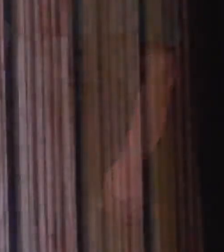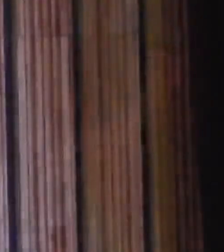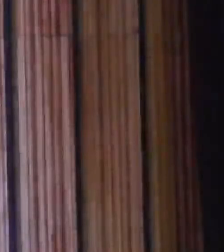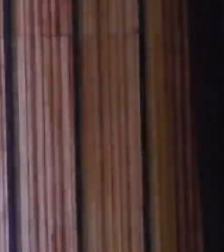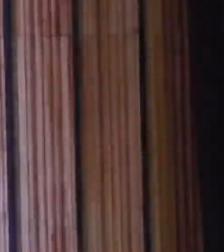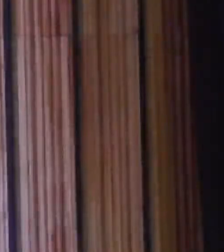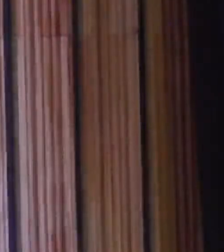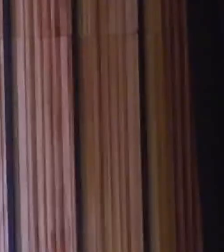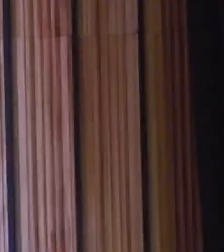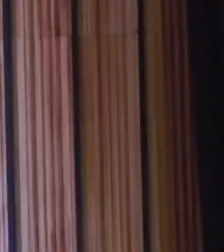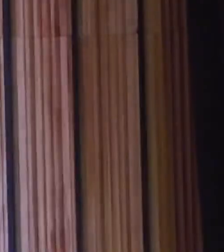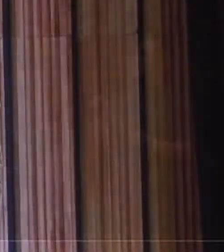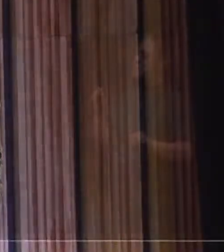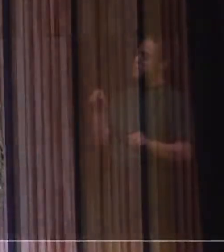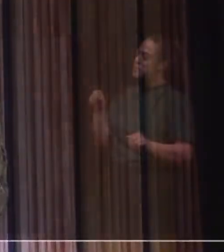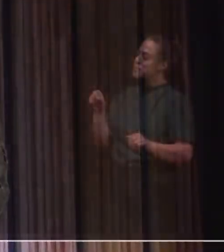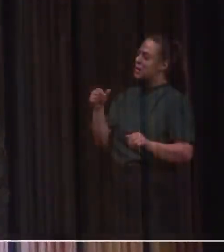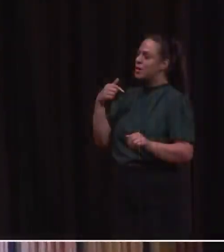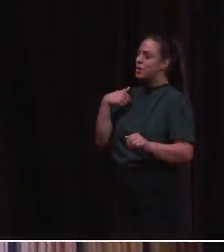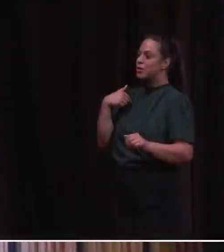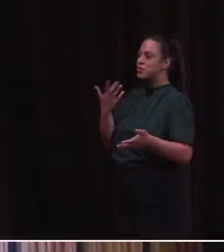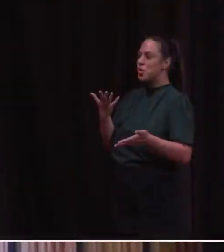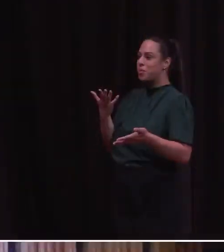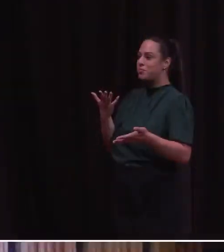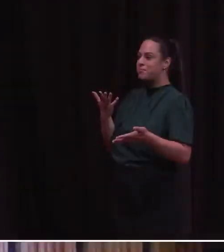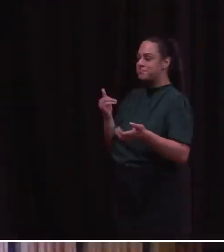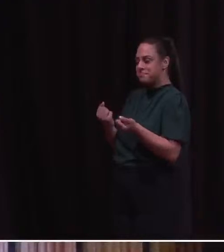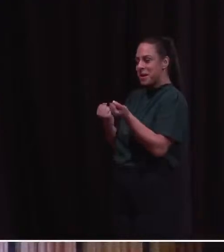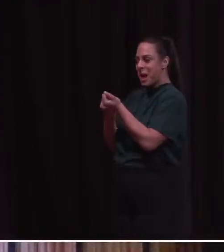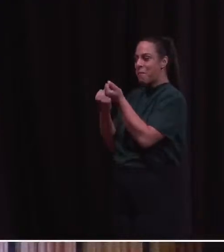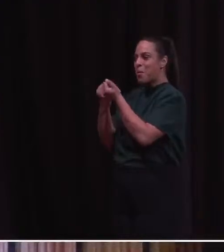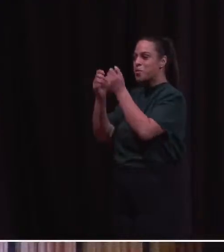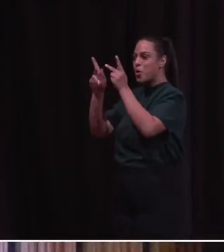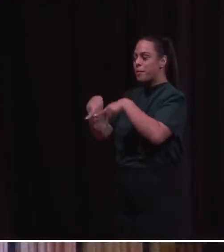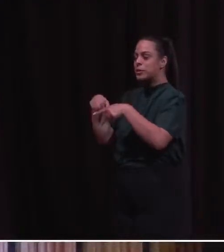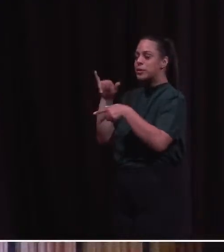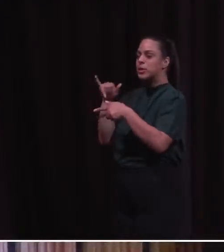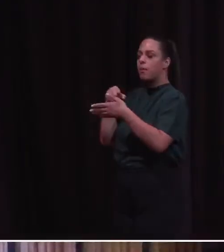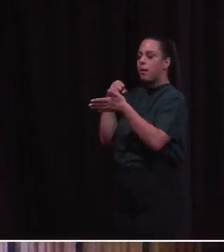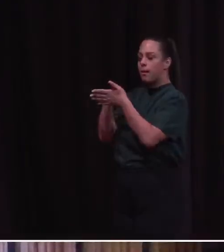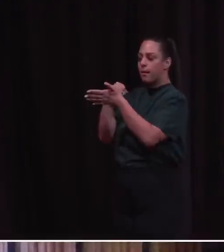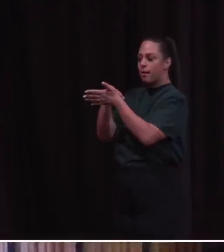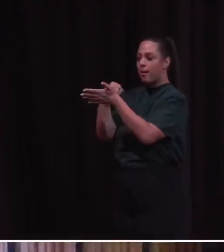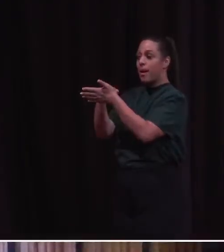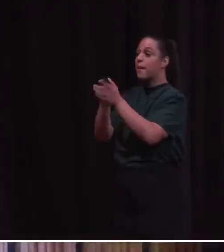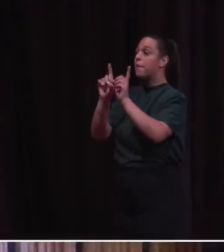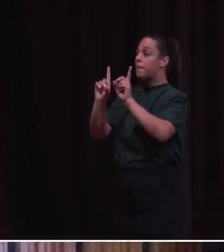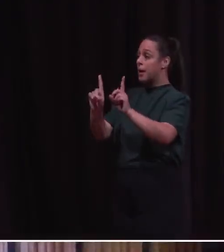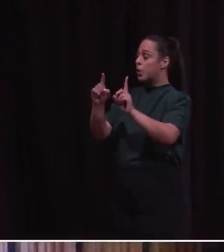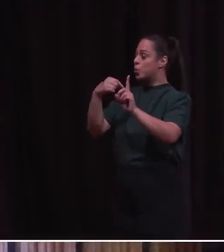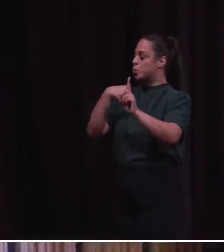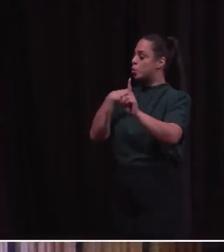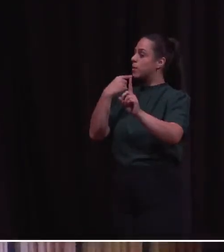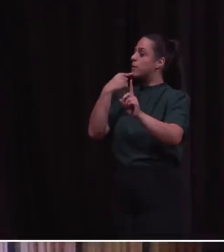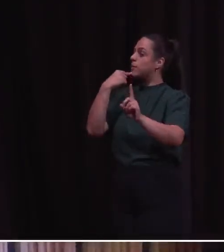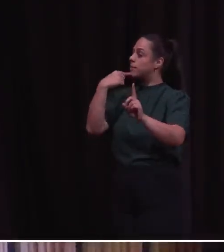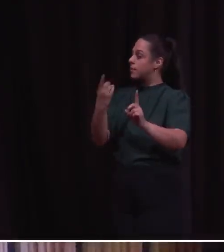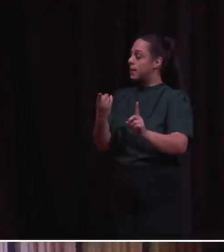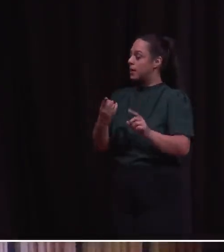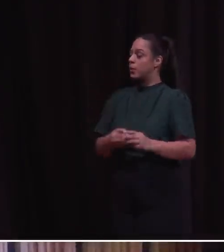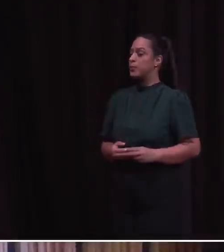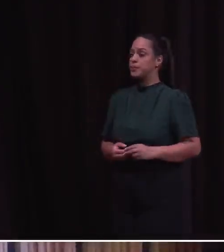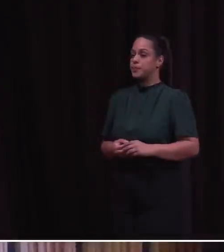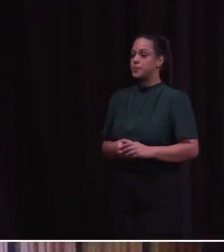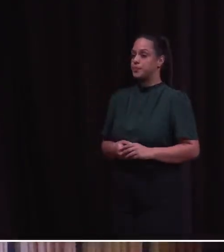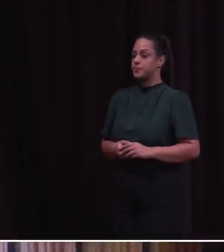all that. But I would immediately say that the state of the world we're in